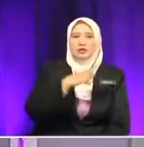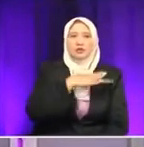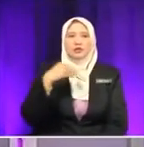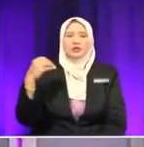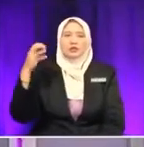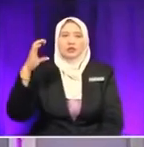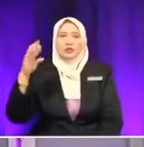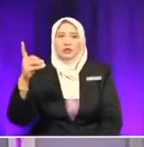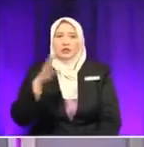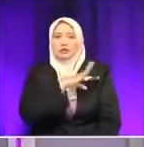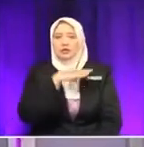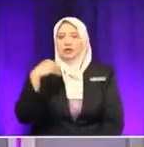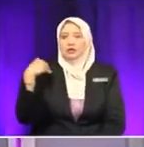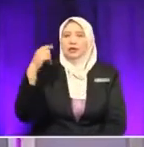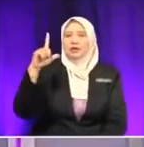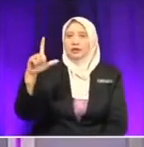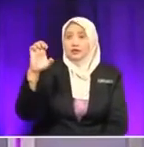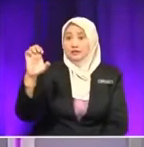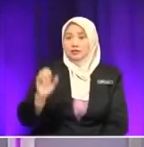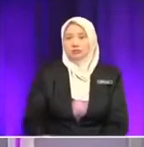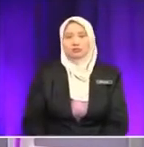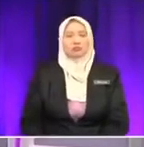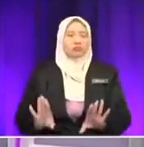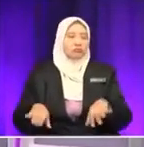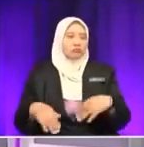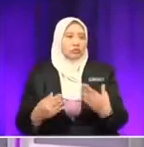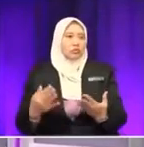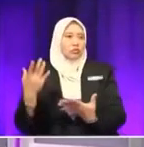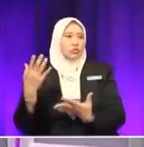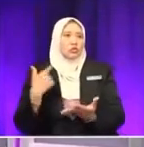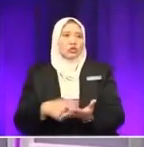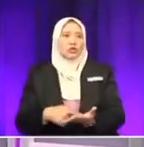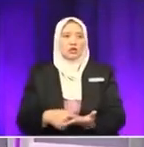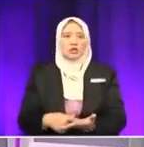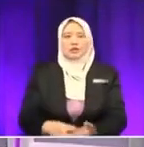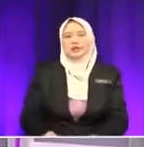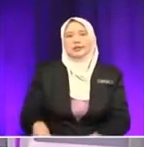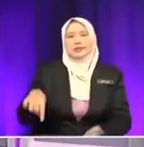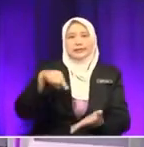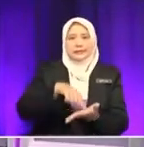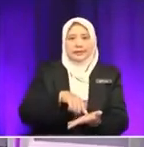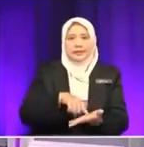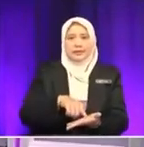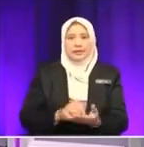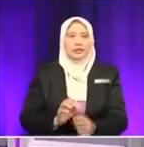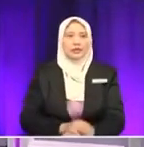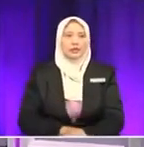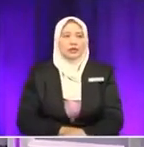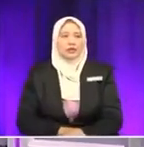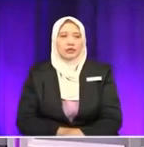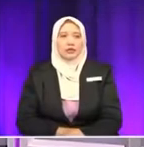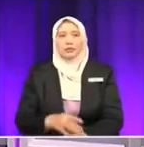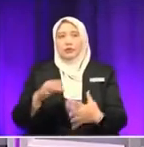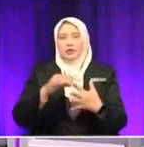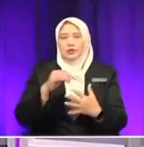L-E-C-D-L-E-C-D-L-E, all right? So, what are you guys waiting for? It's your choice to change your future. So, I wish you all the best of